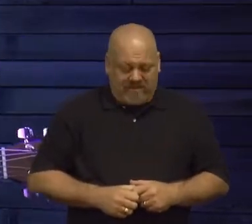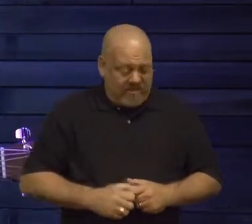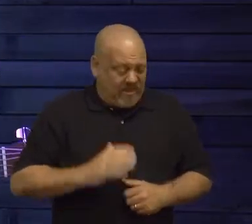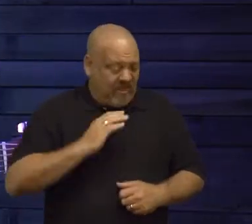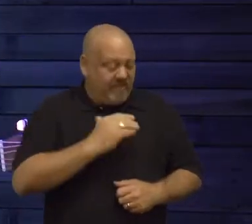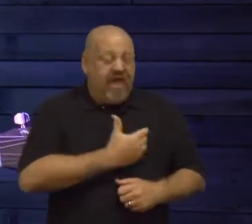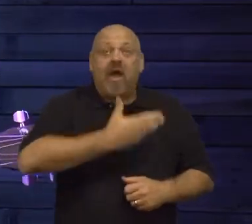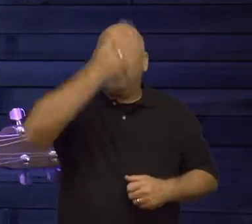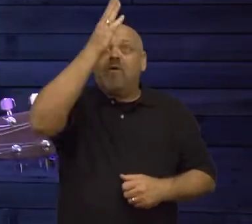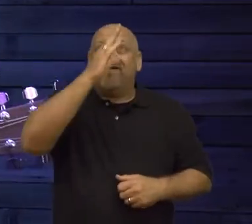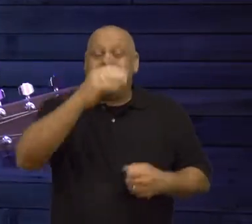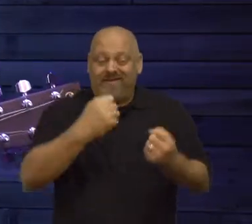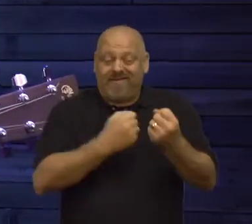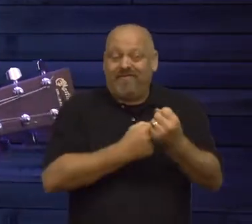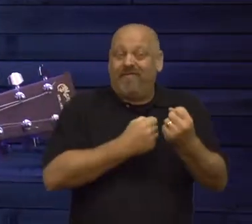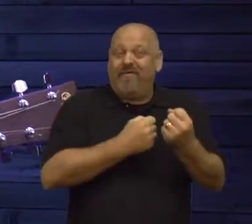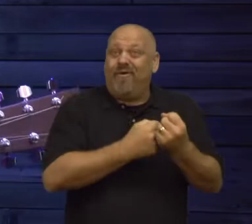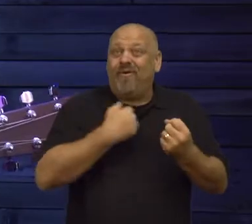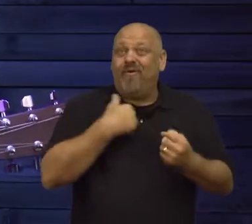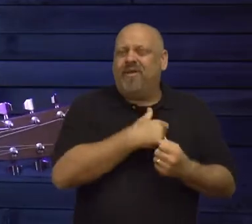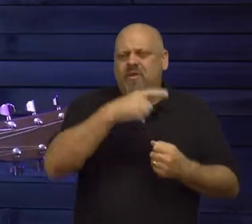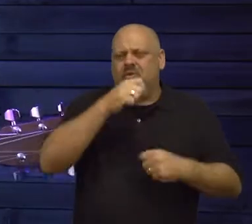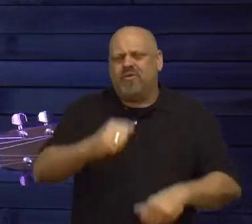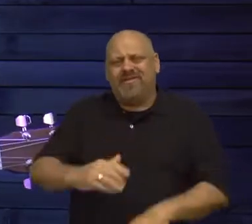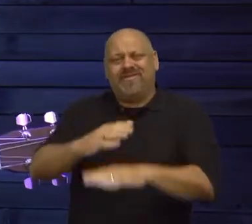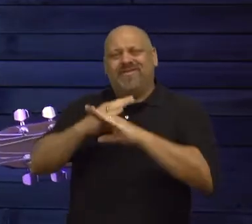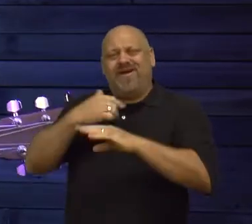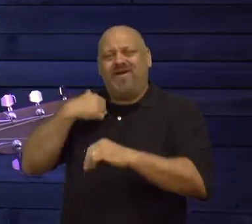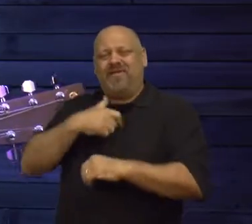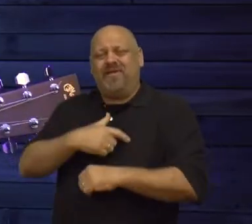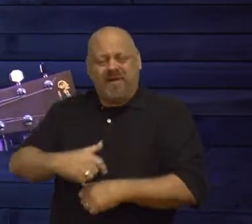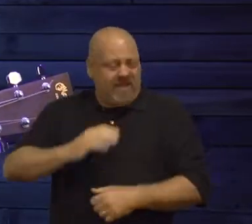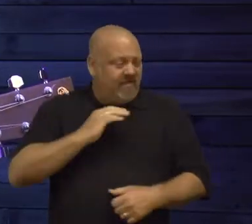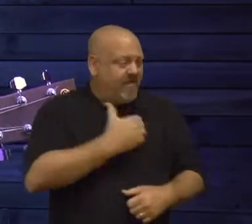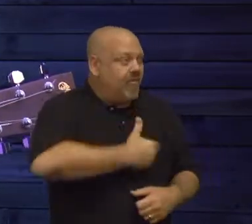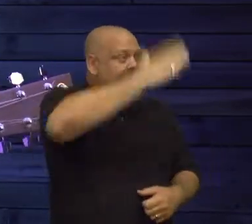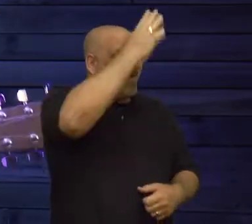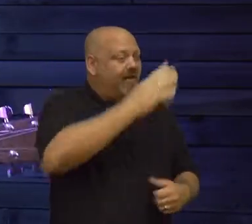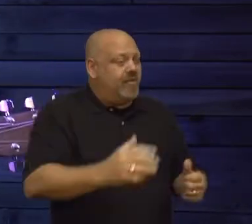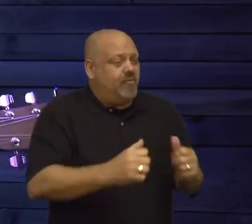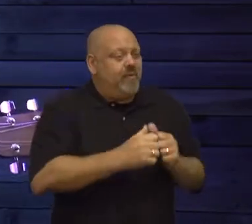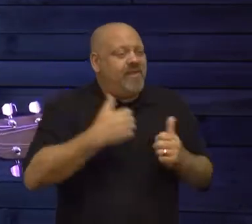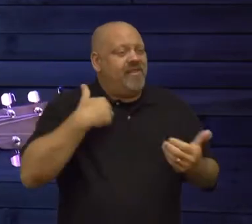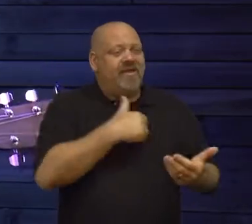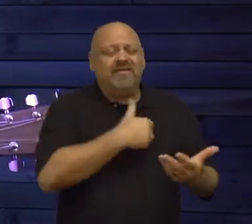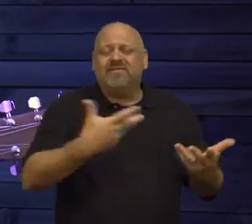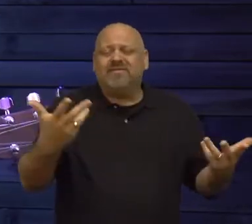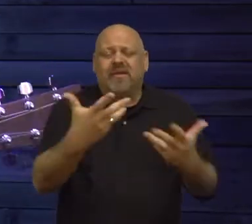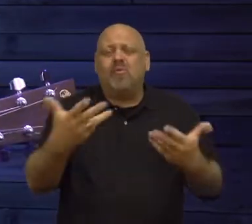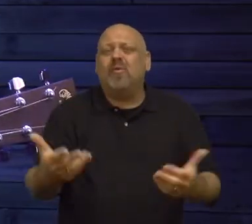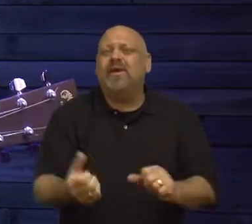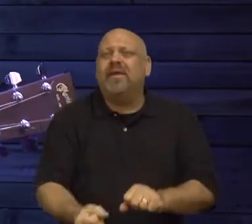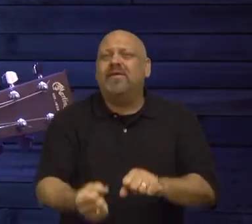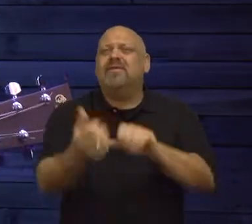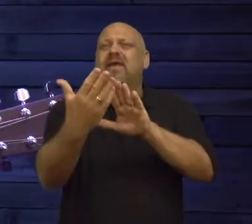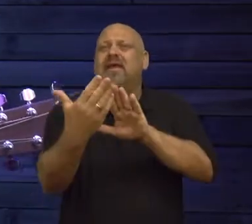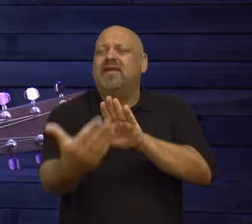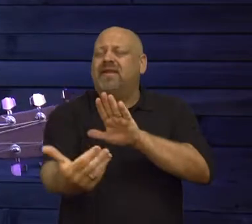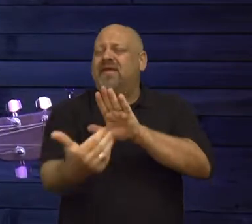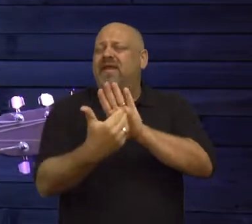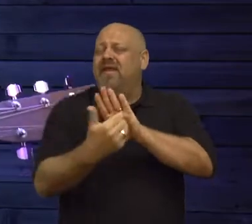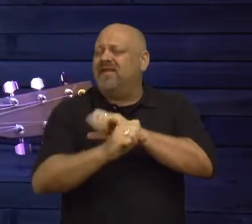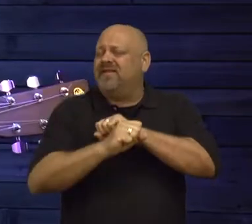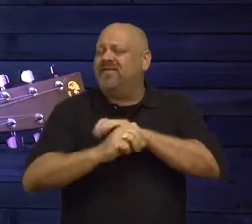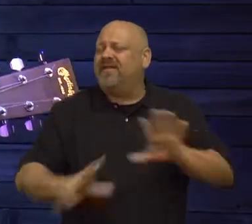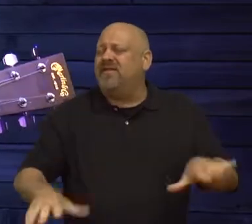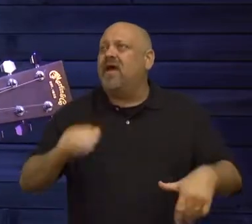And if our God is for us, then who could ever stop us? And if our God is with us, then what can